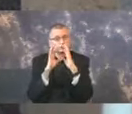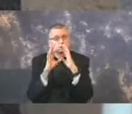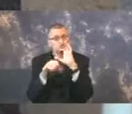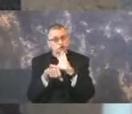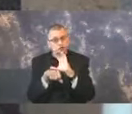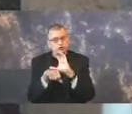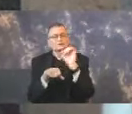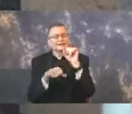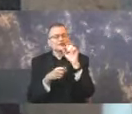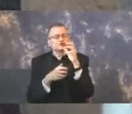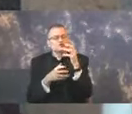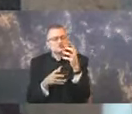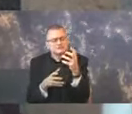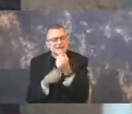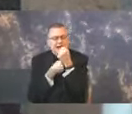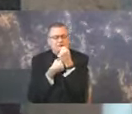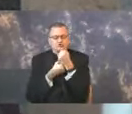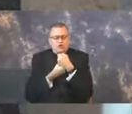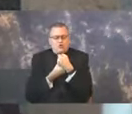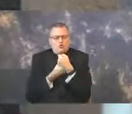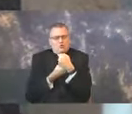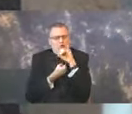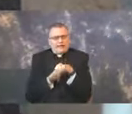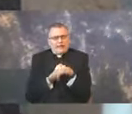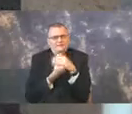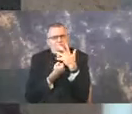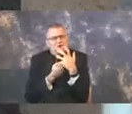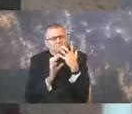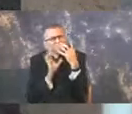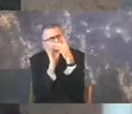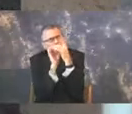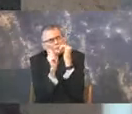holy desire to be closer to Christ and to the church.